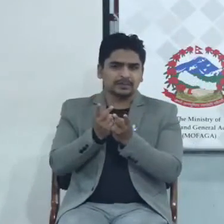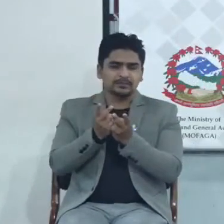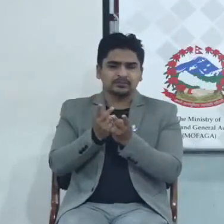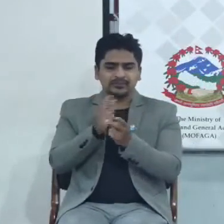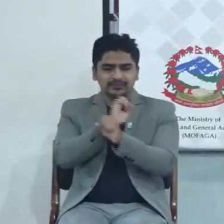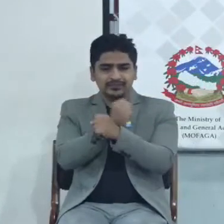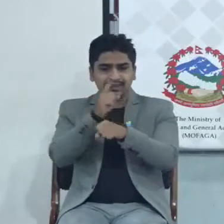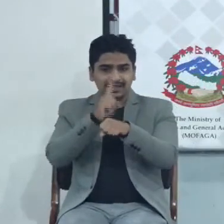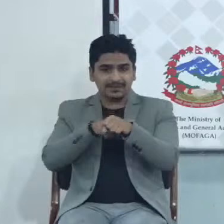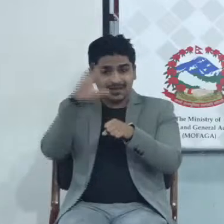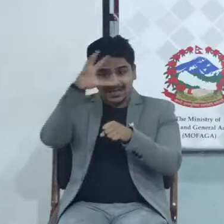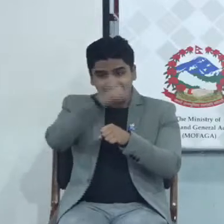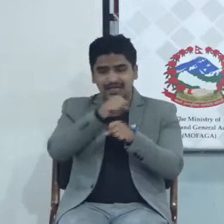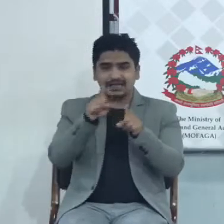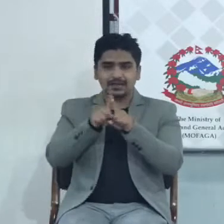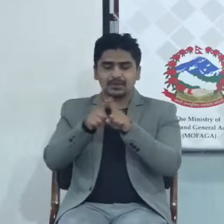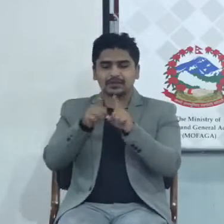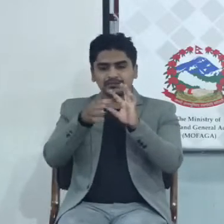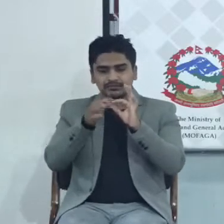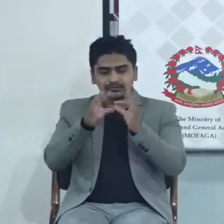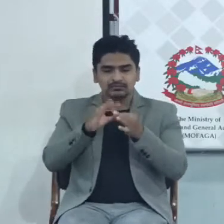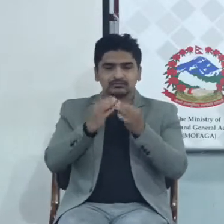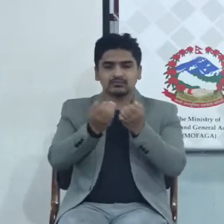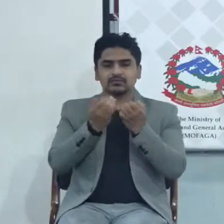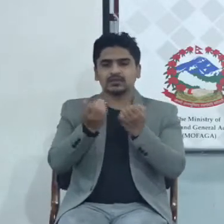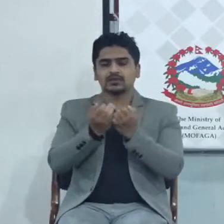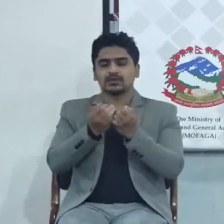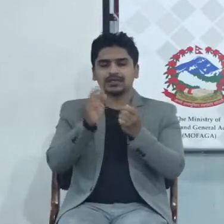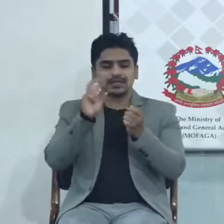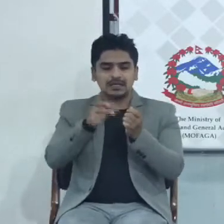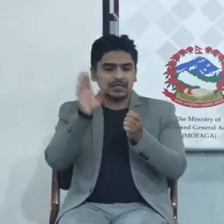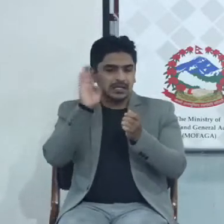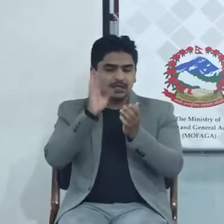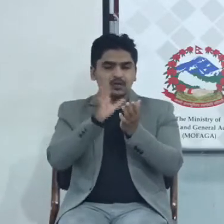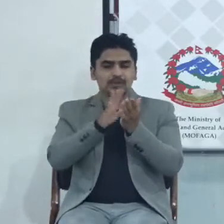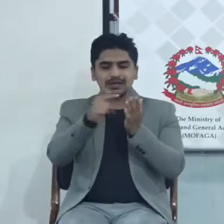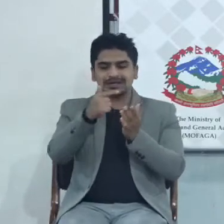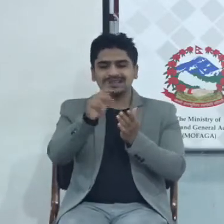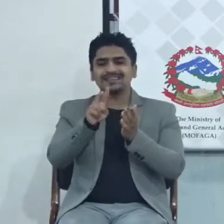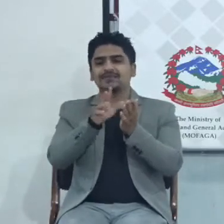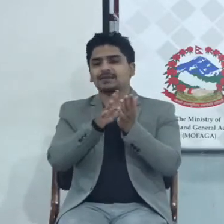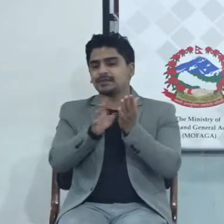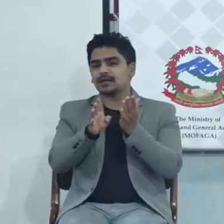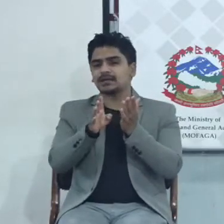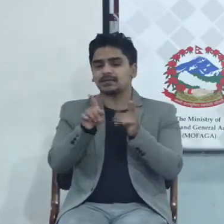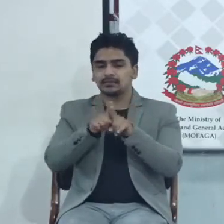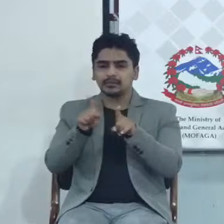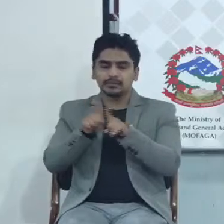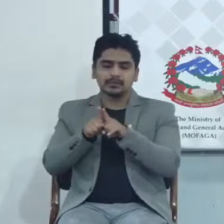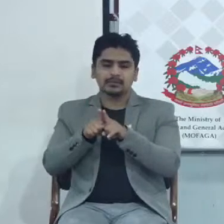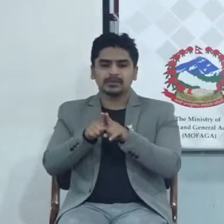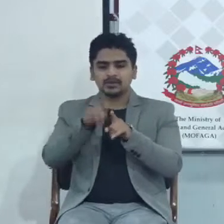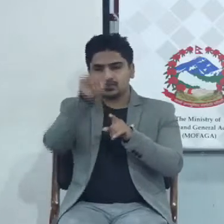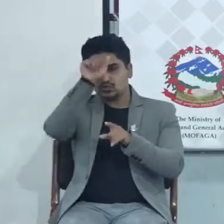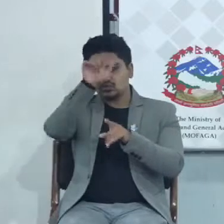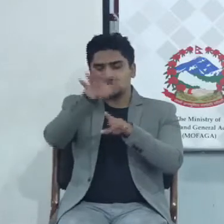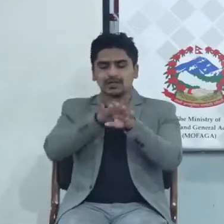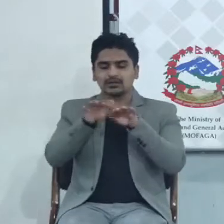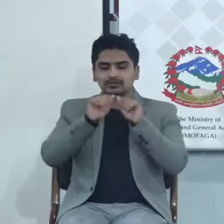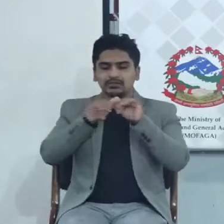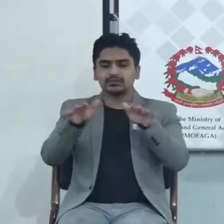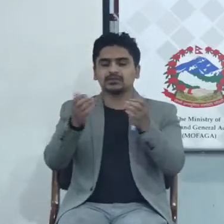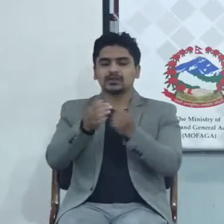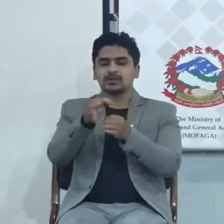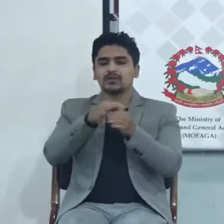the radio or the television about the crisis information in a local level. That can be done in coordination with the